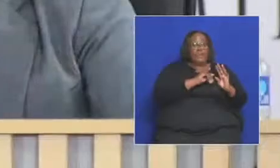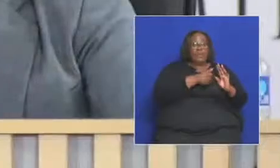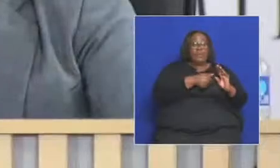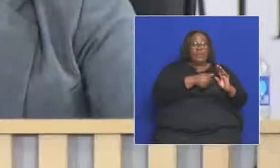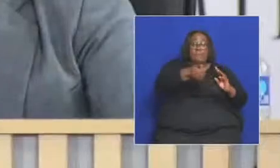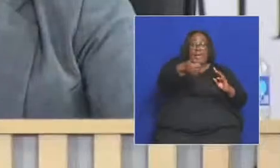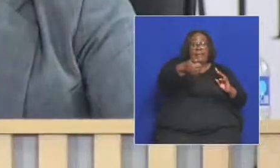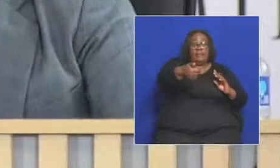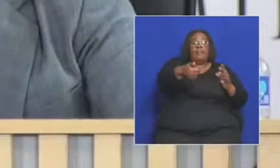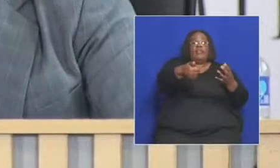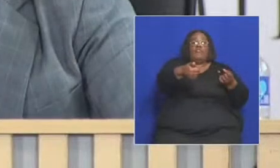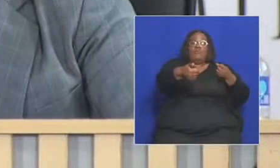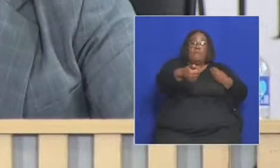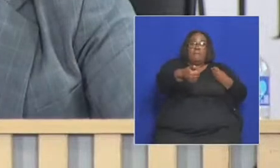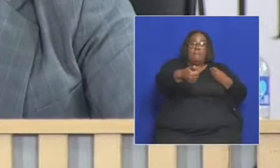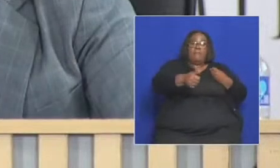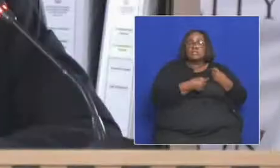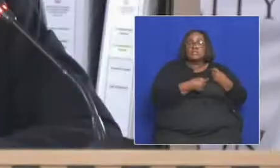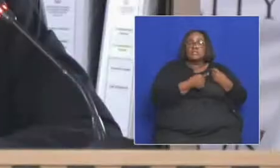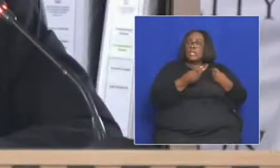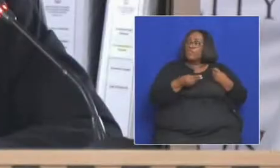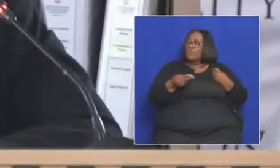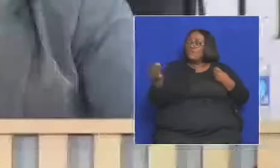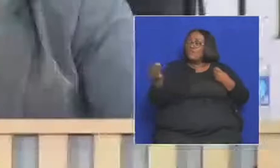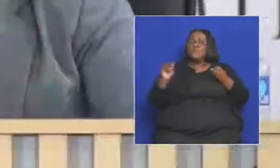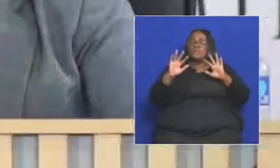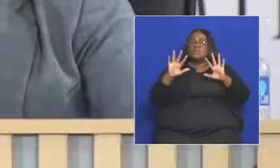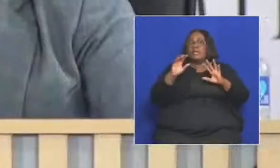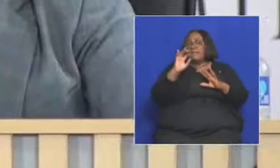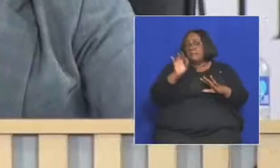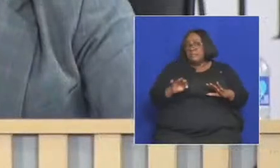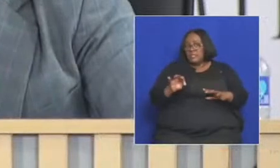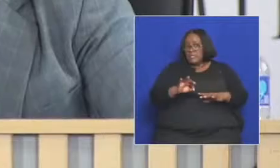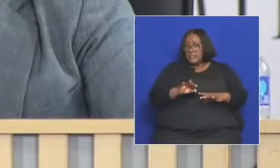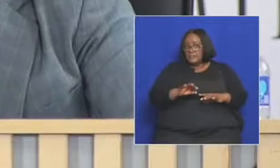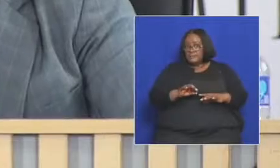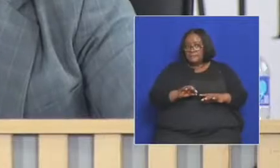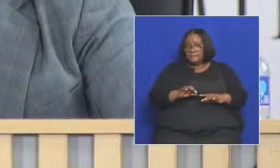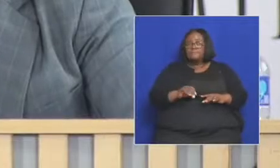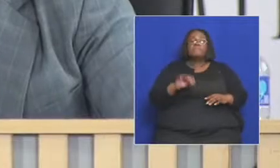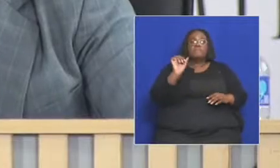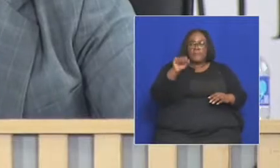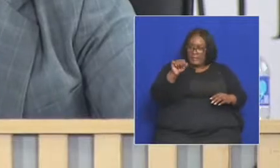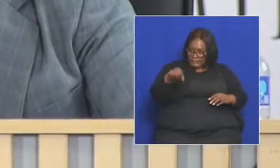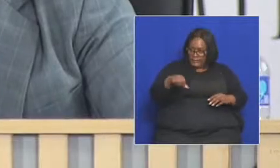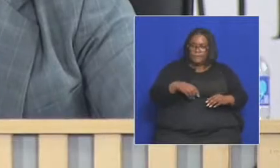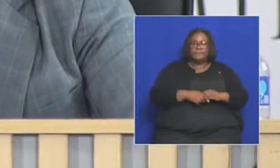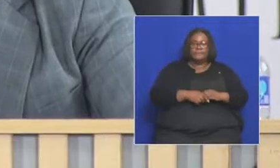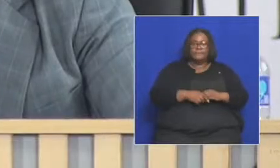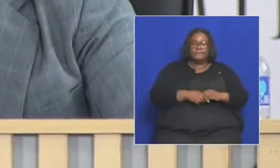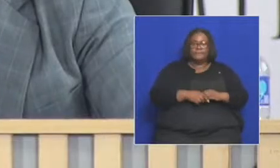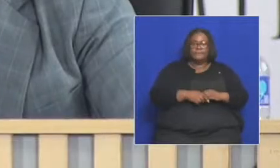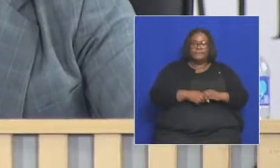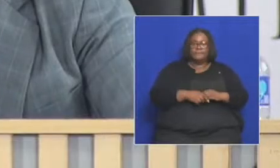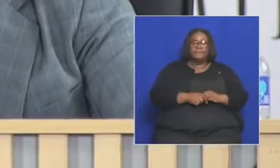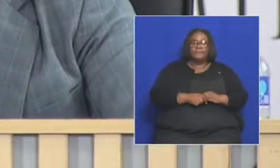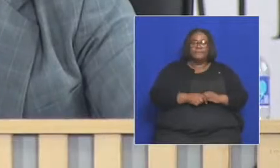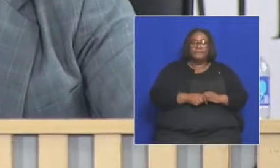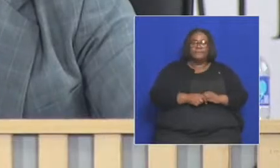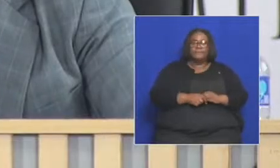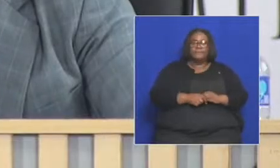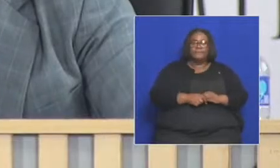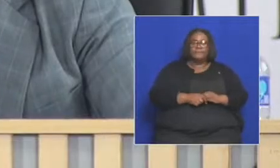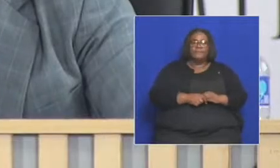And then of the 500,000, Of course. then that 2 million stays there